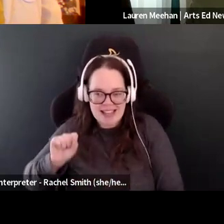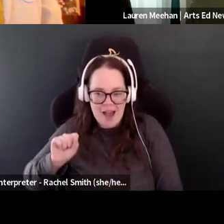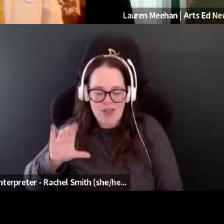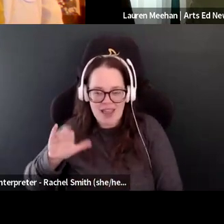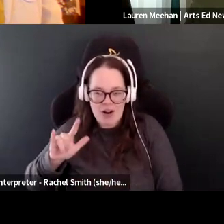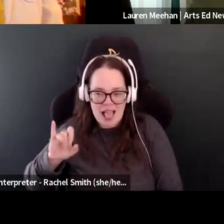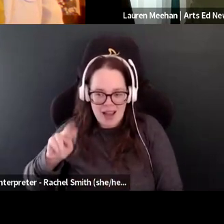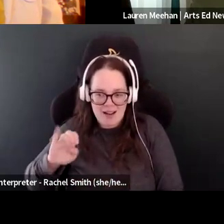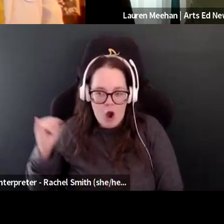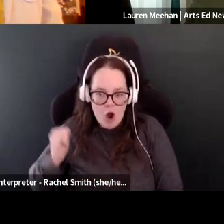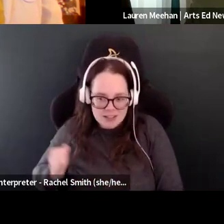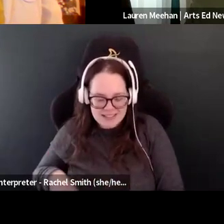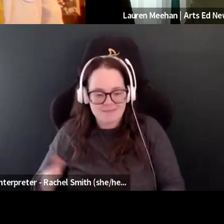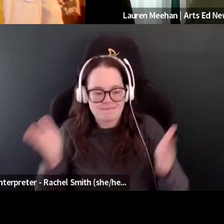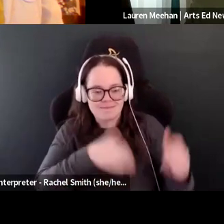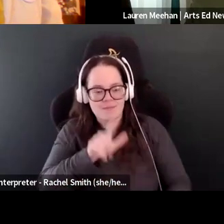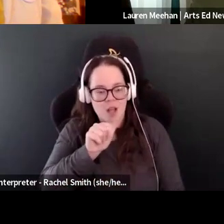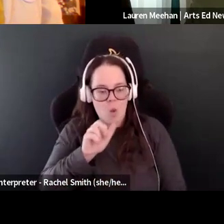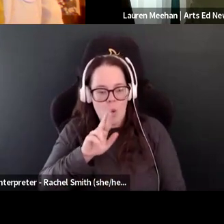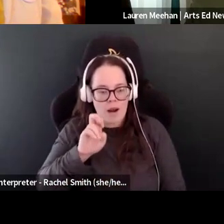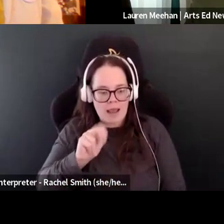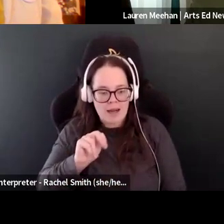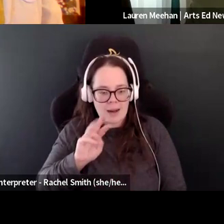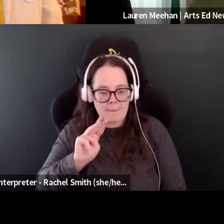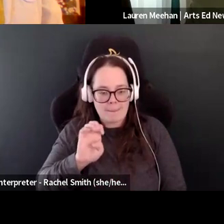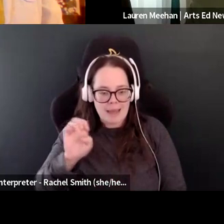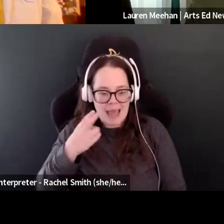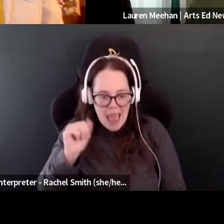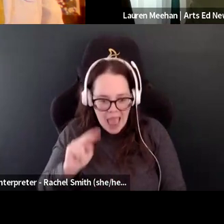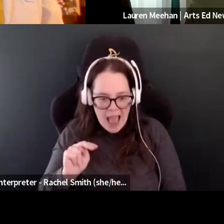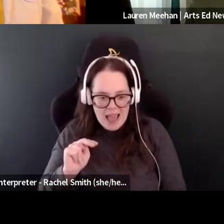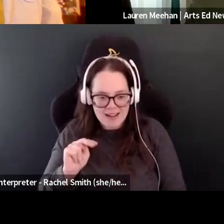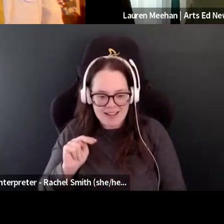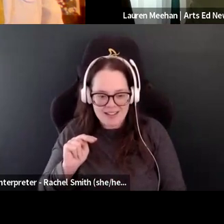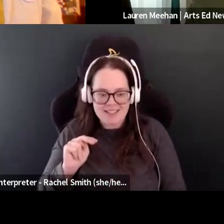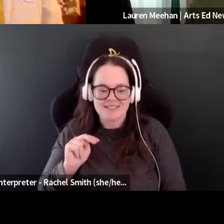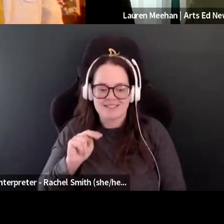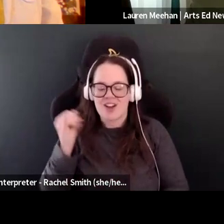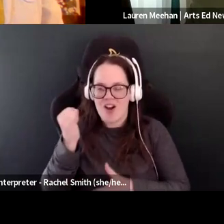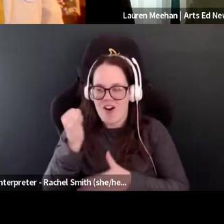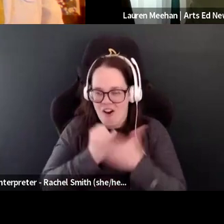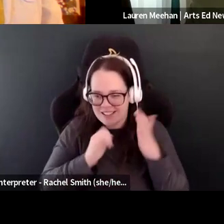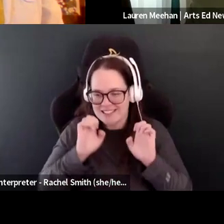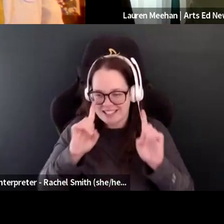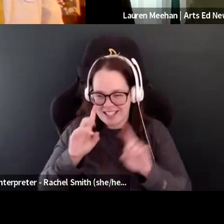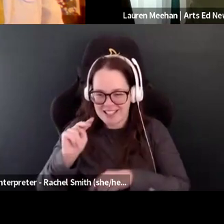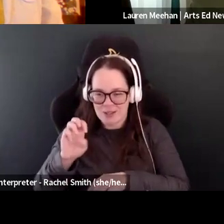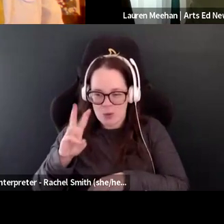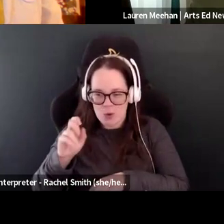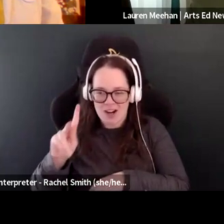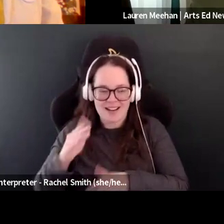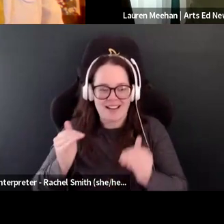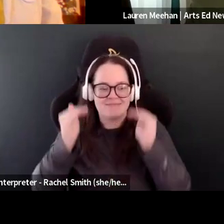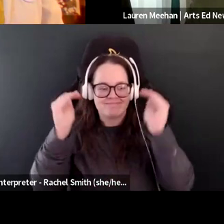Meehan, Director at Arts Ed Network, or Newark, I'm sorry, and Waduda Muhammad,